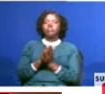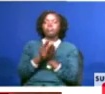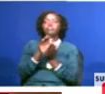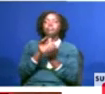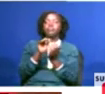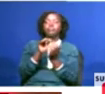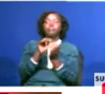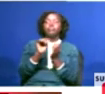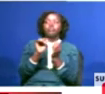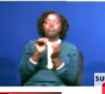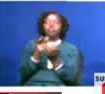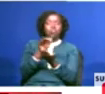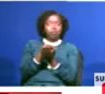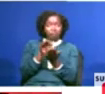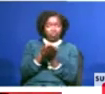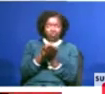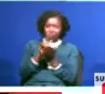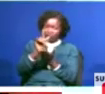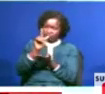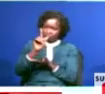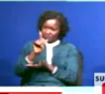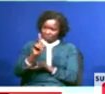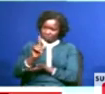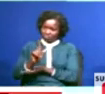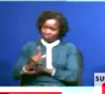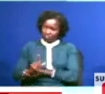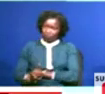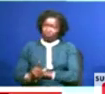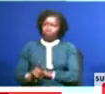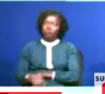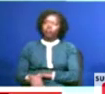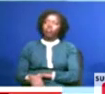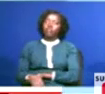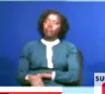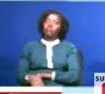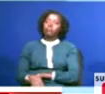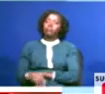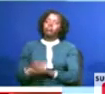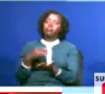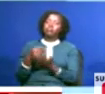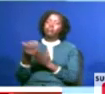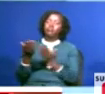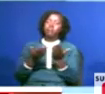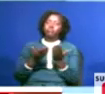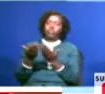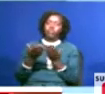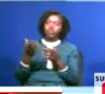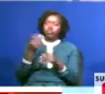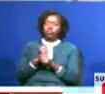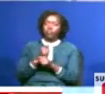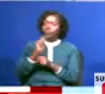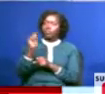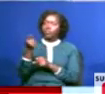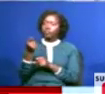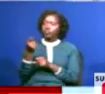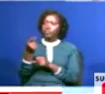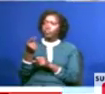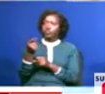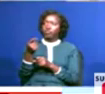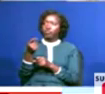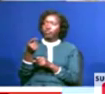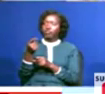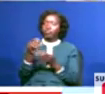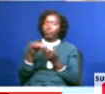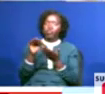is going low and low and low. The Digital Financial Services Association of Kenya is now looking to rack up more